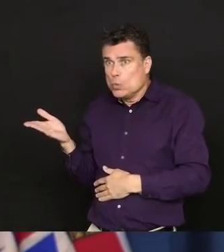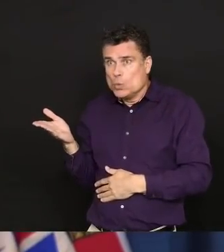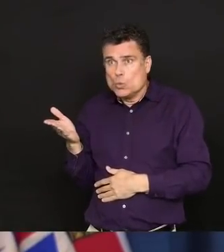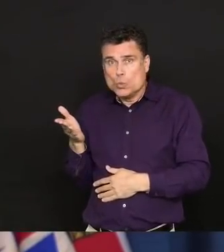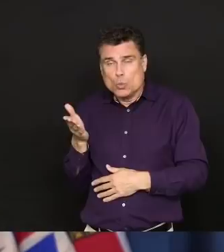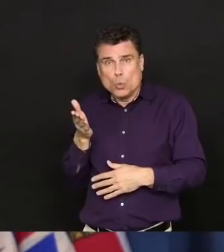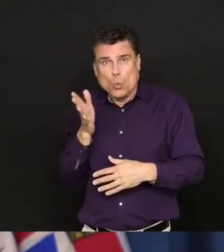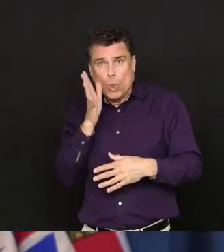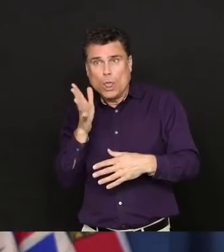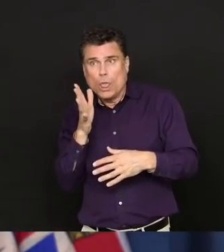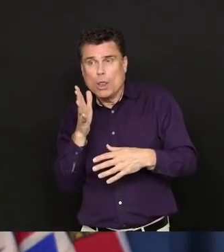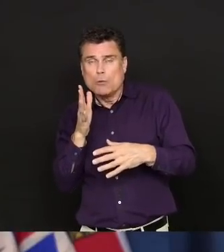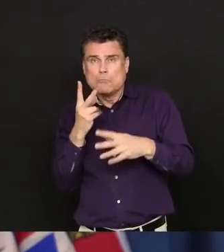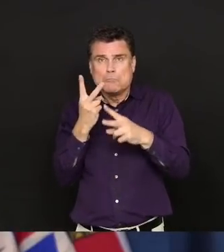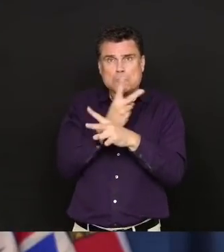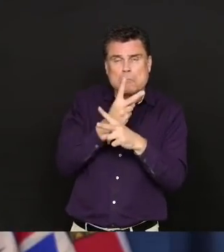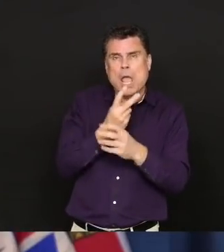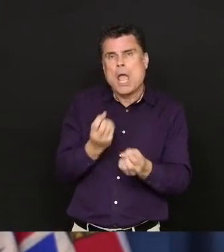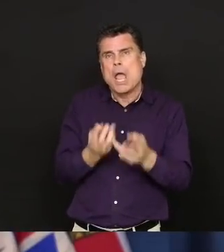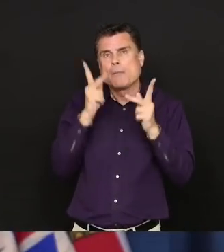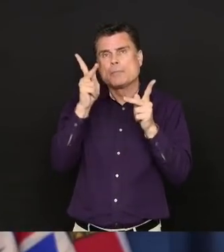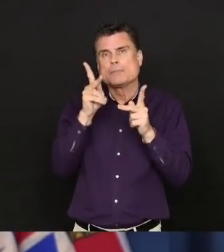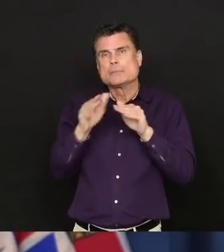you have predicted? No.